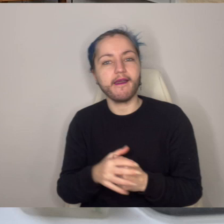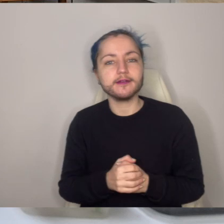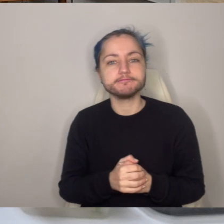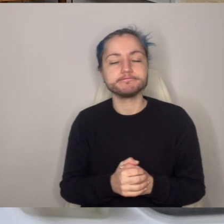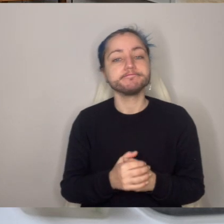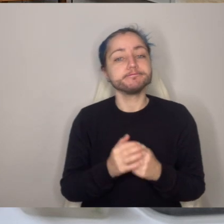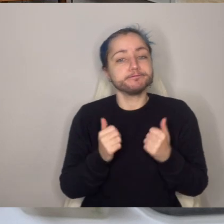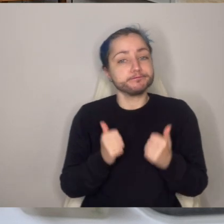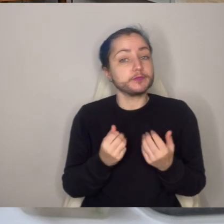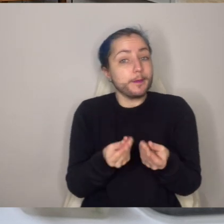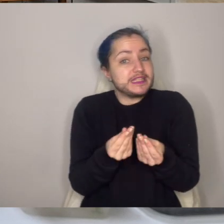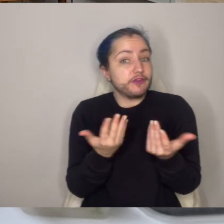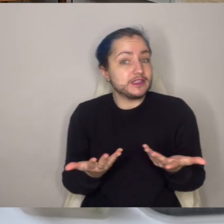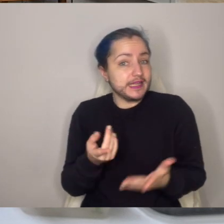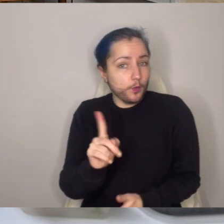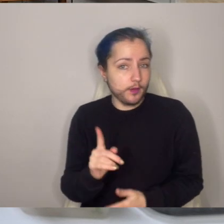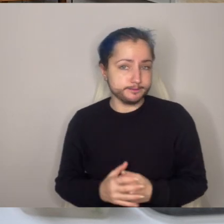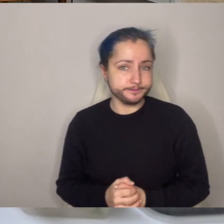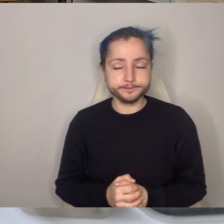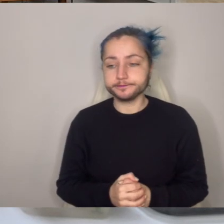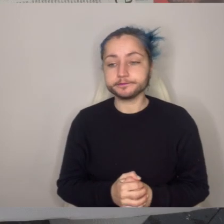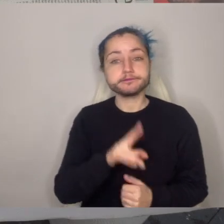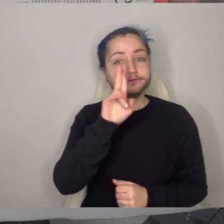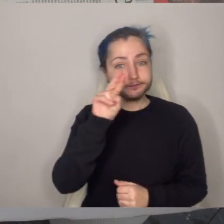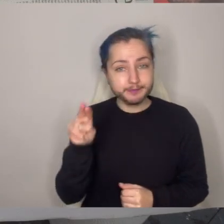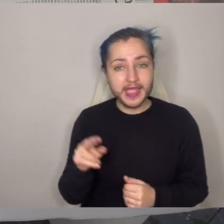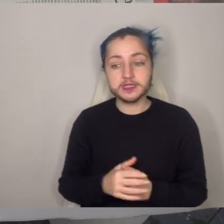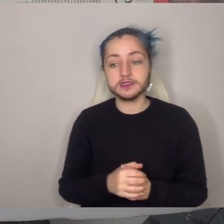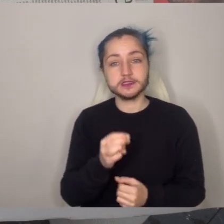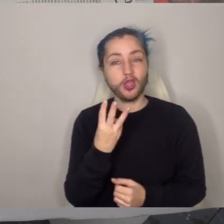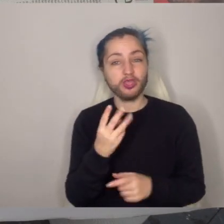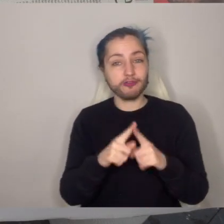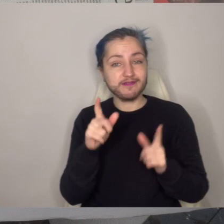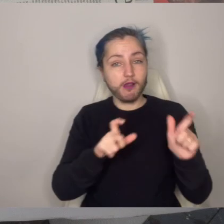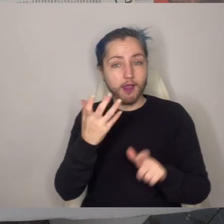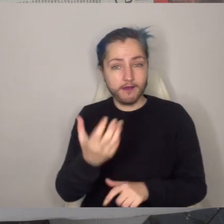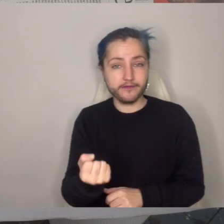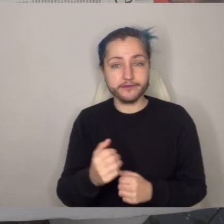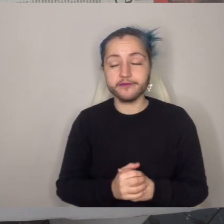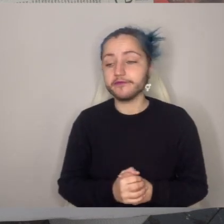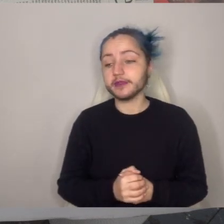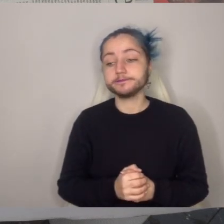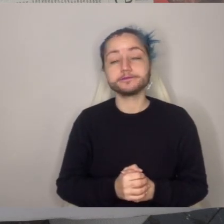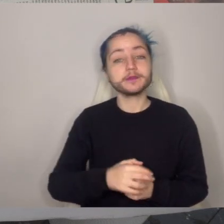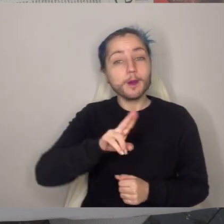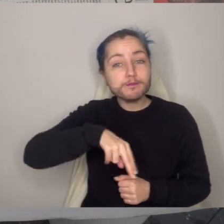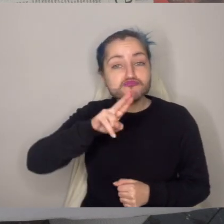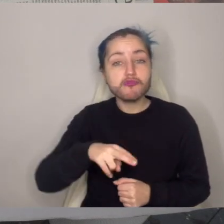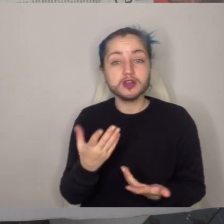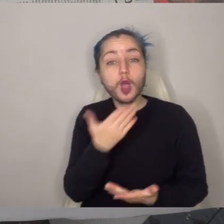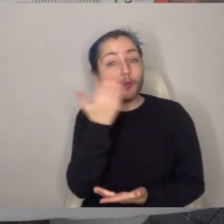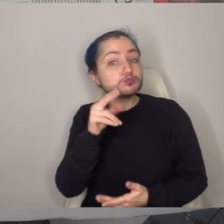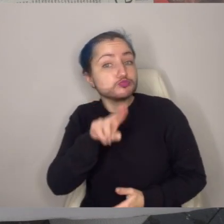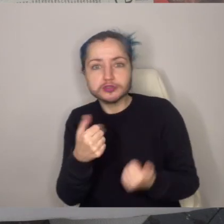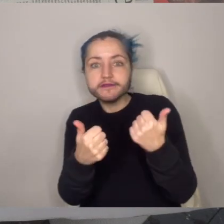So the materials that we have are paint. There's 3 colours of paint there. Brushes. If you